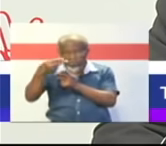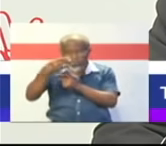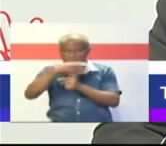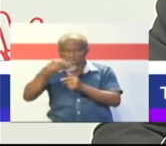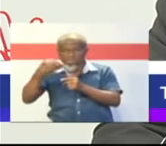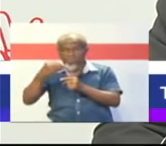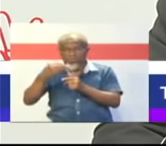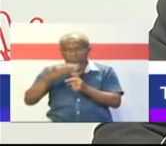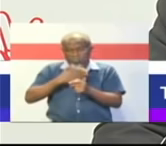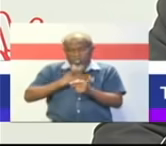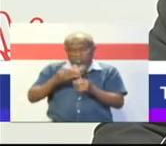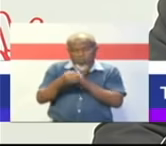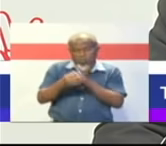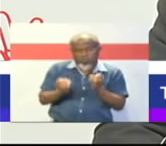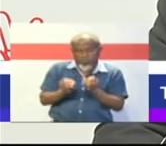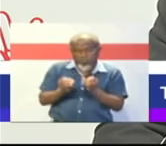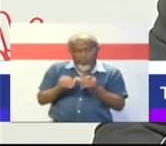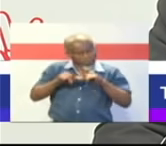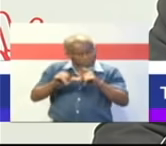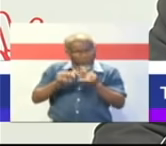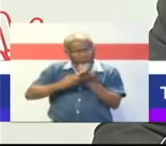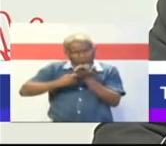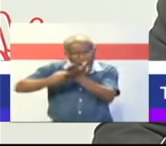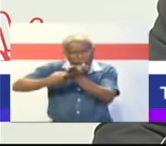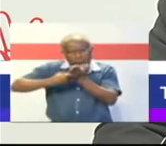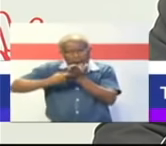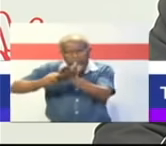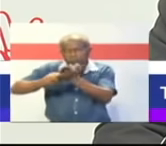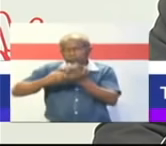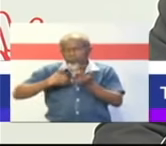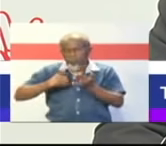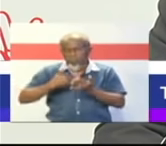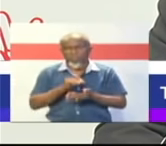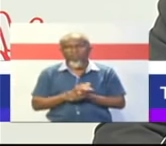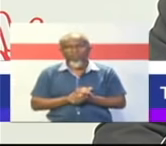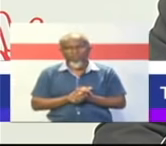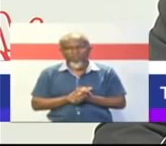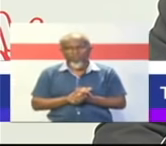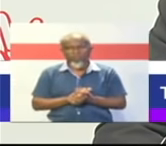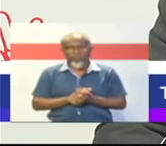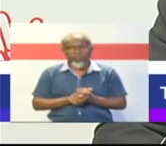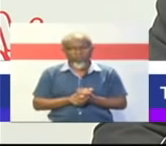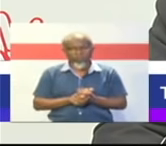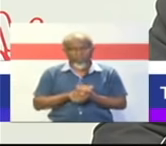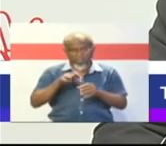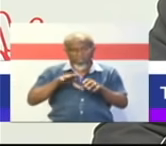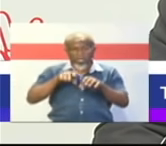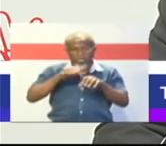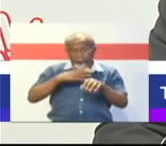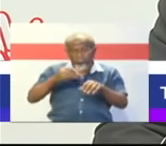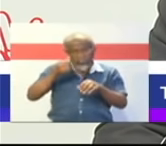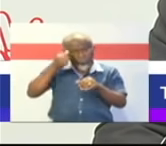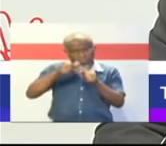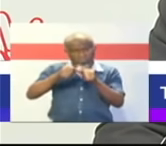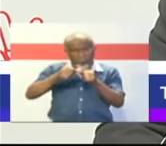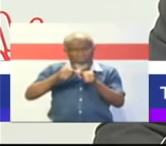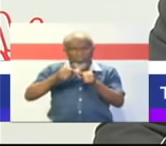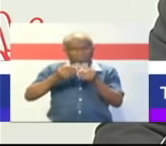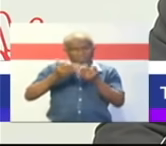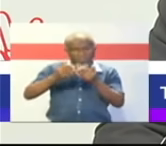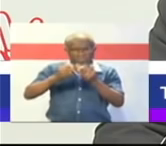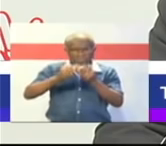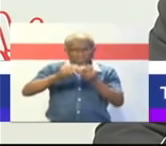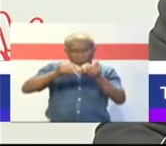there with my office as well. So we are constantly in contact, bearing in mind, of course, their capacities are a little bit less and they're a little